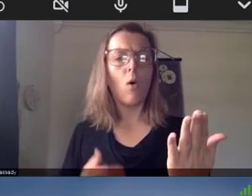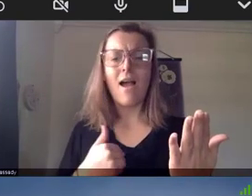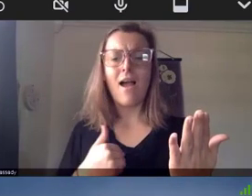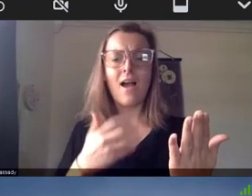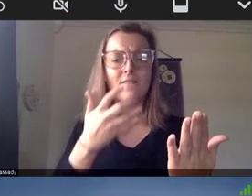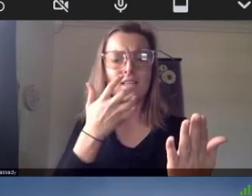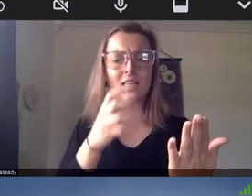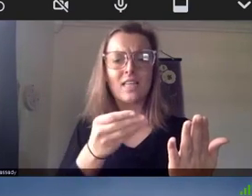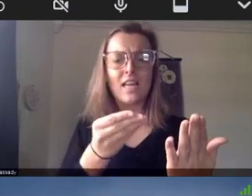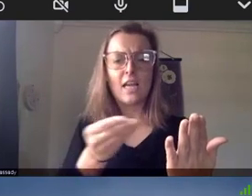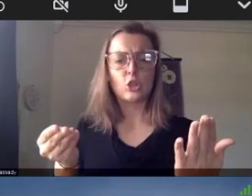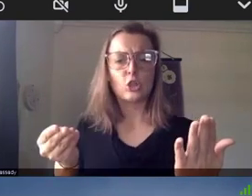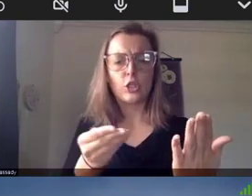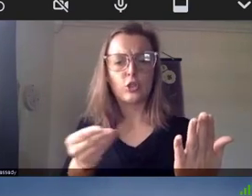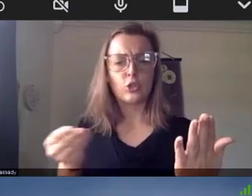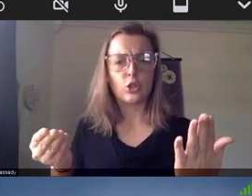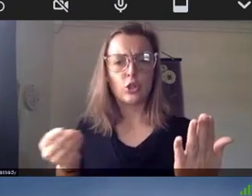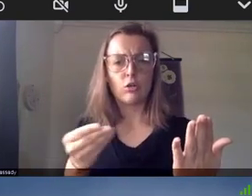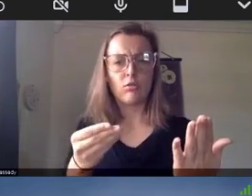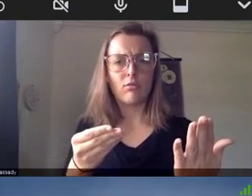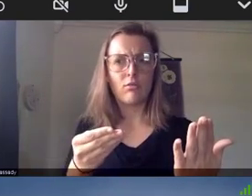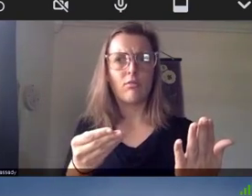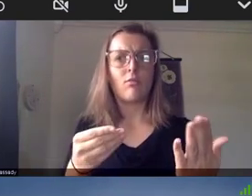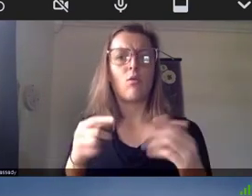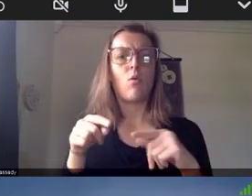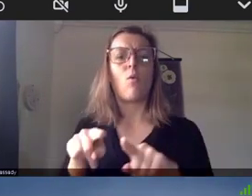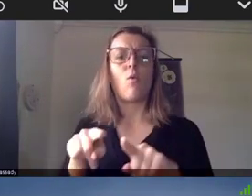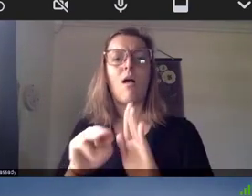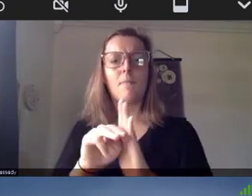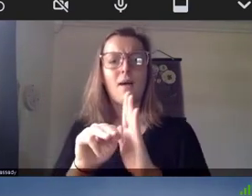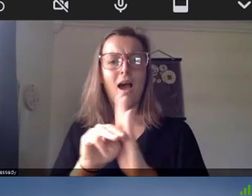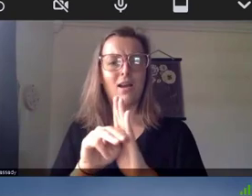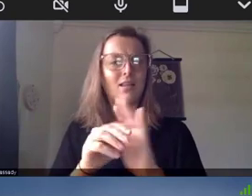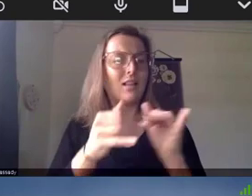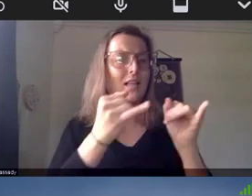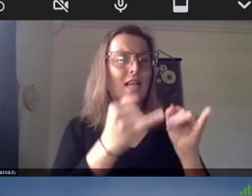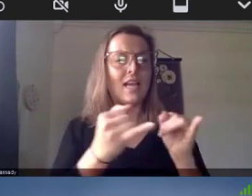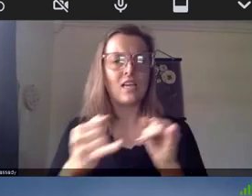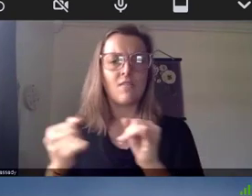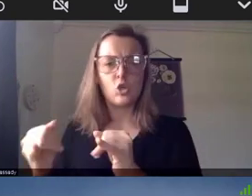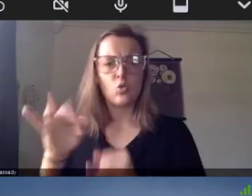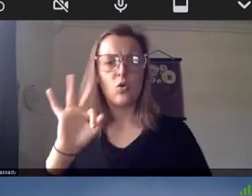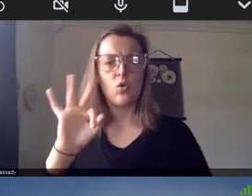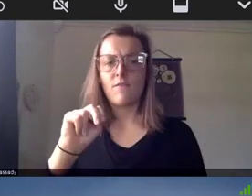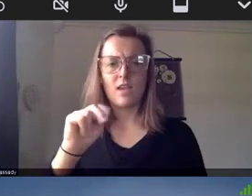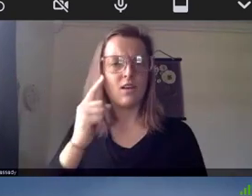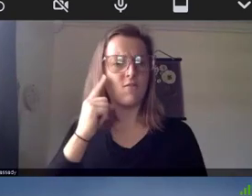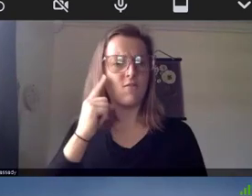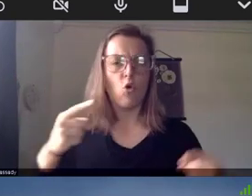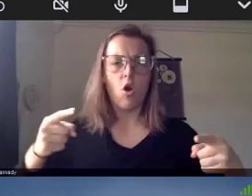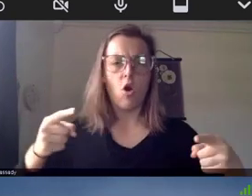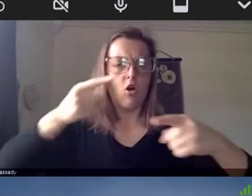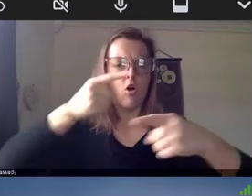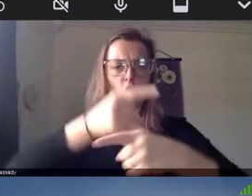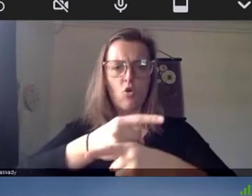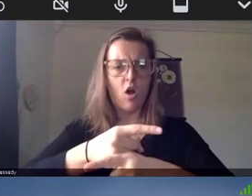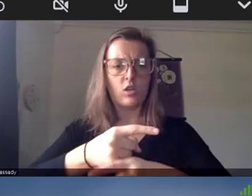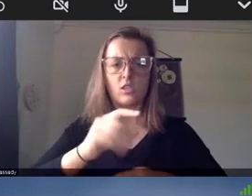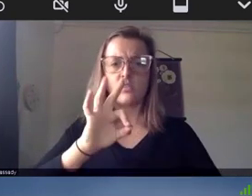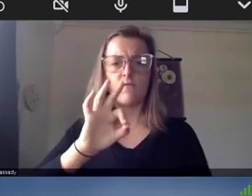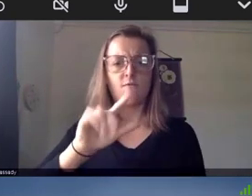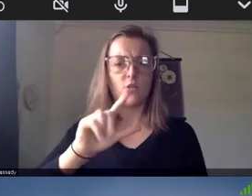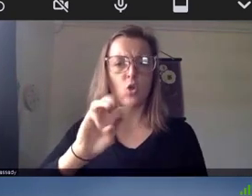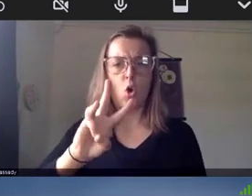modeling the individual fins in a cross-flow heat exchanger using our fin efficiencies. If we